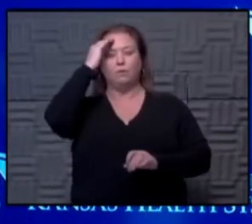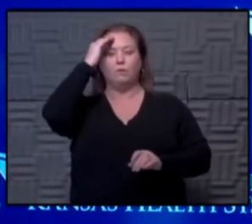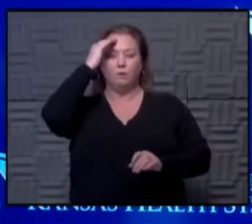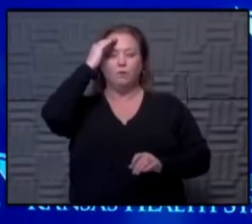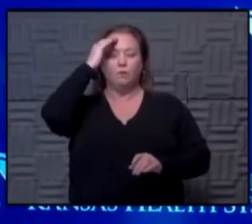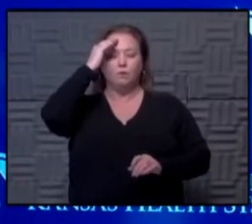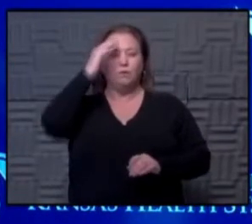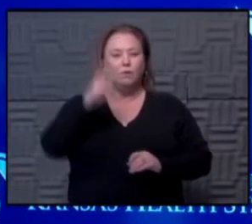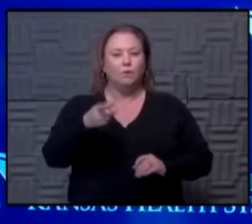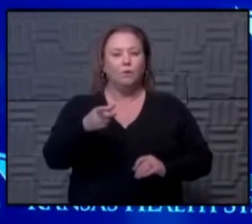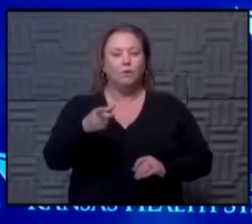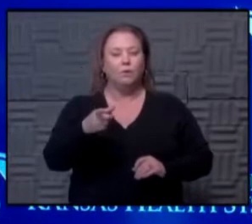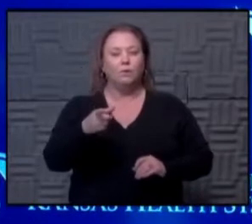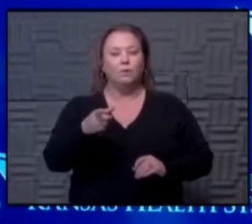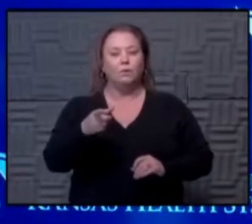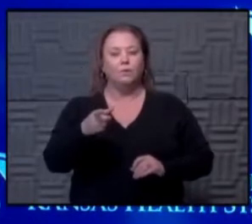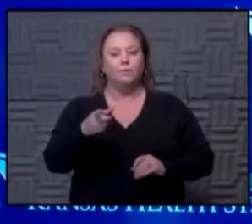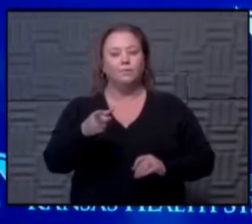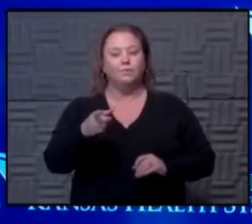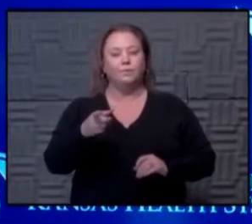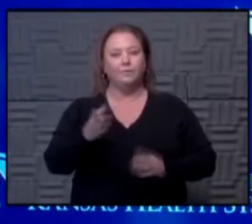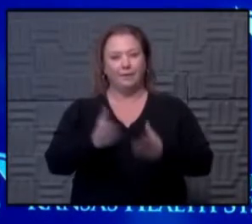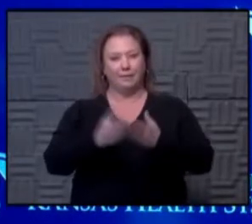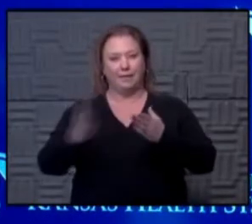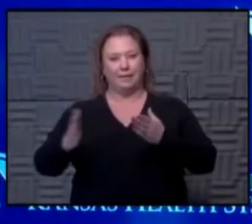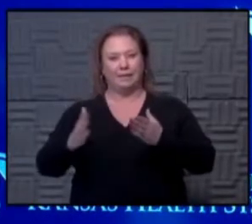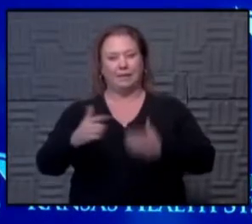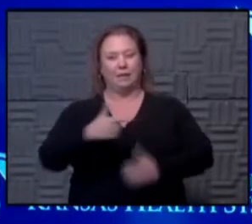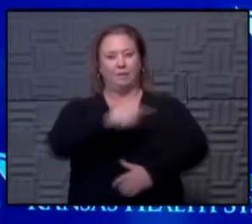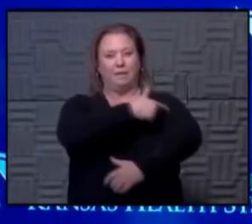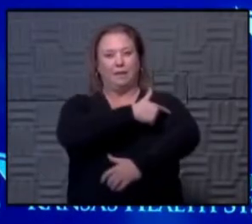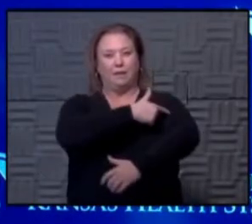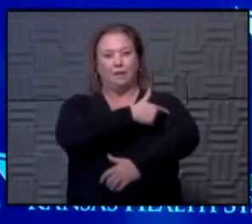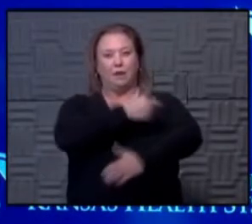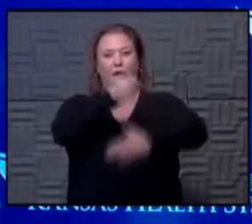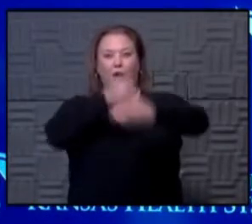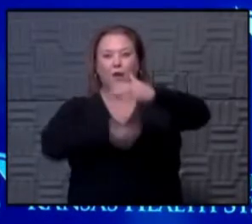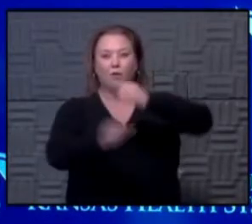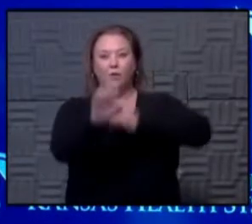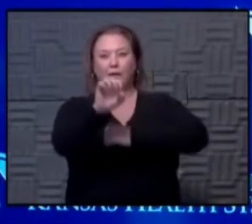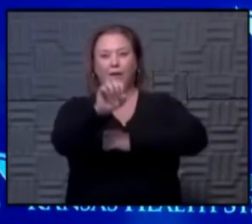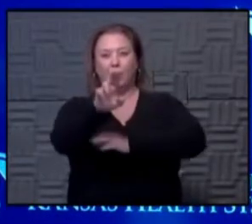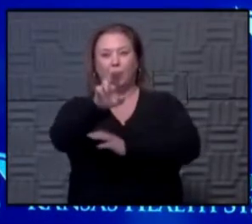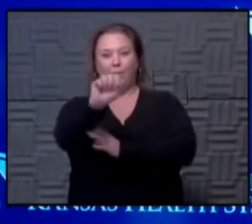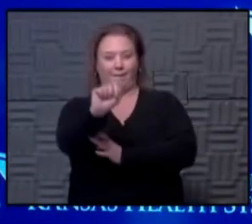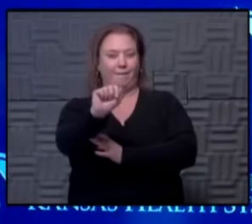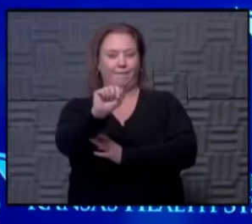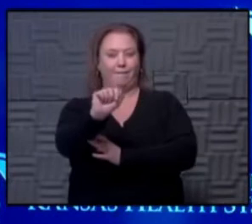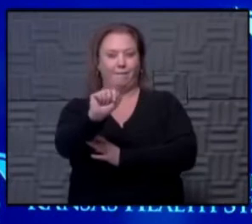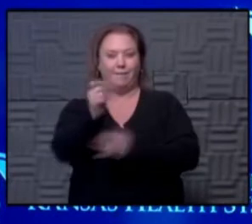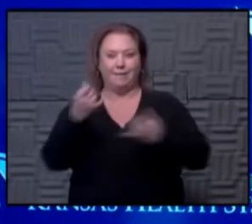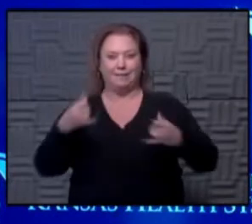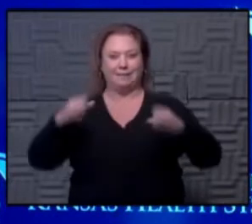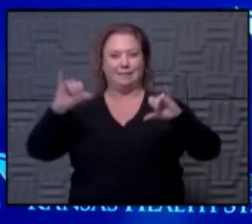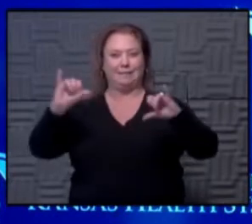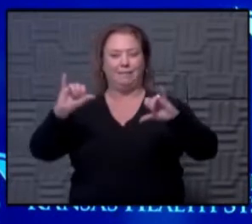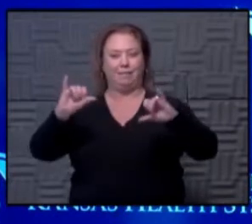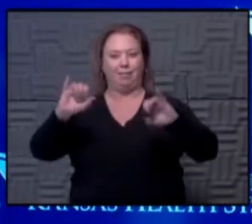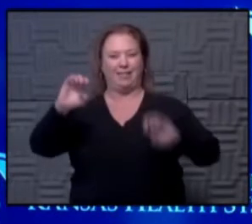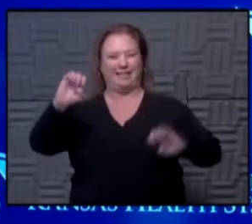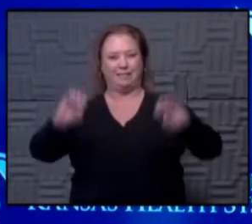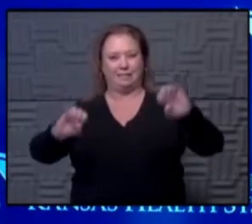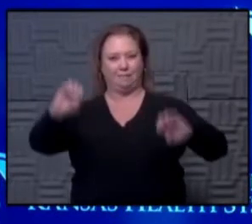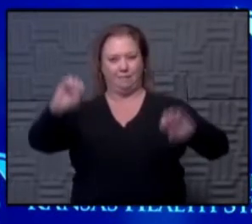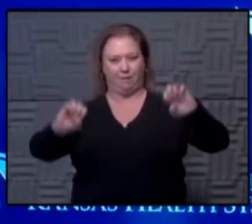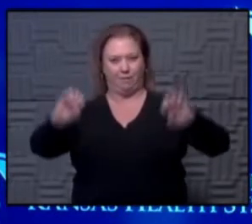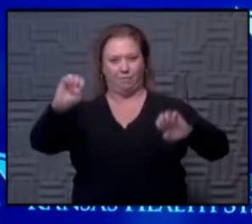in that conversation that things that are administered under an emergency use authorization are still considered experimental because